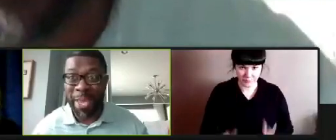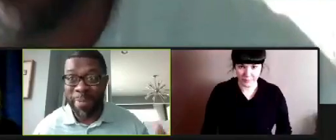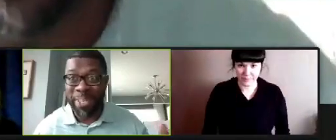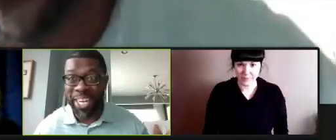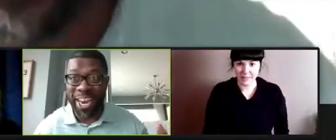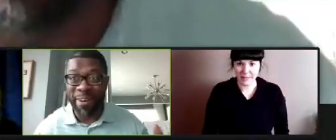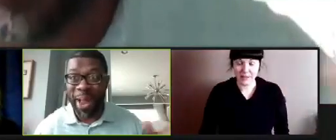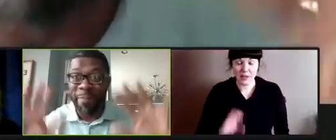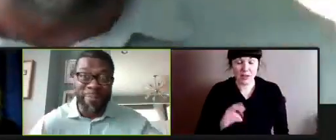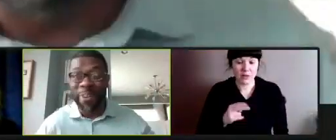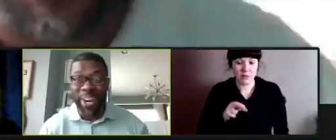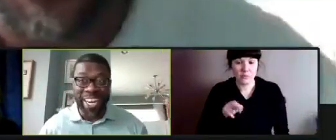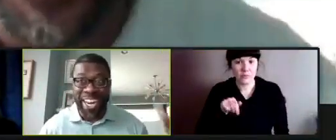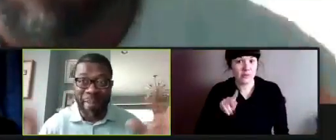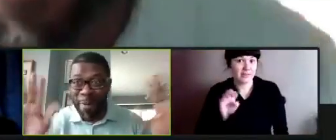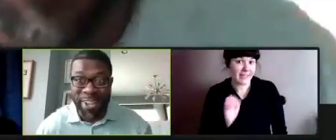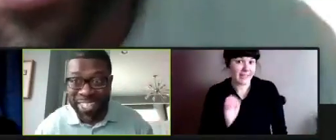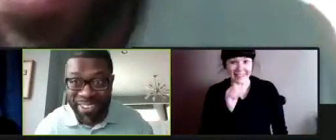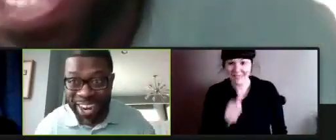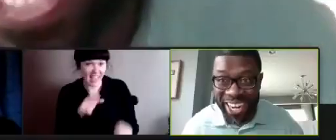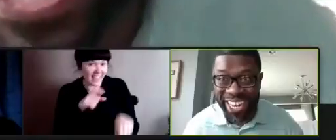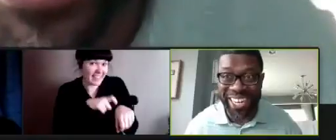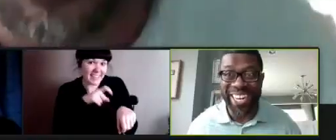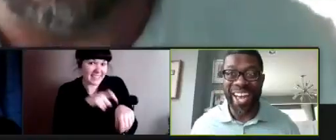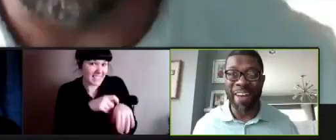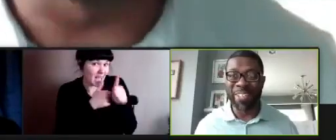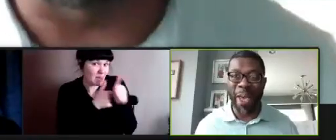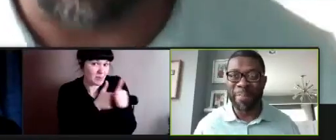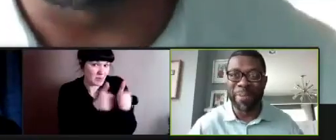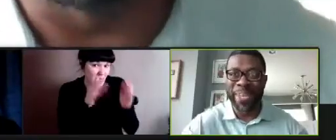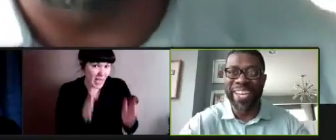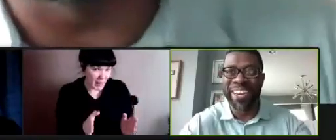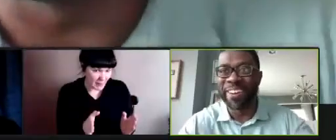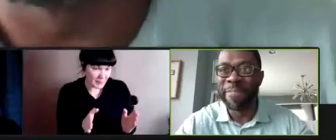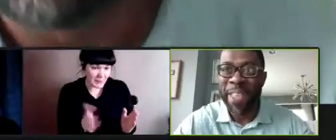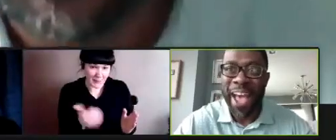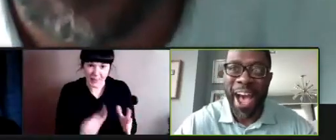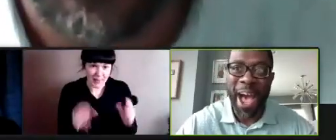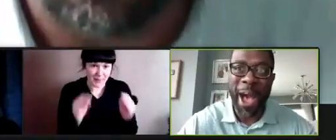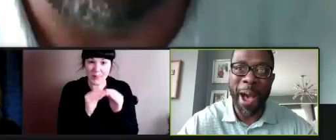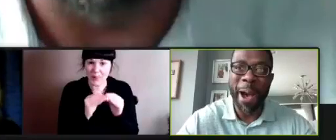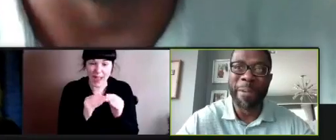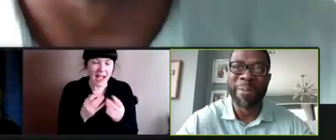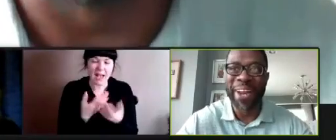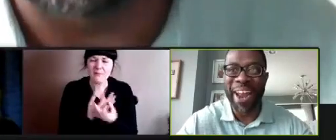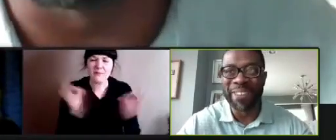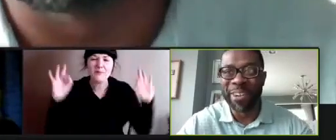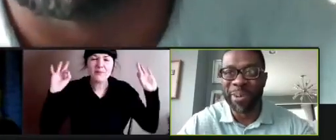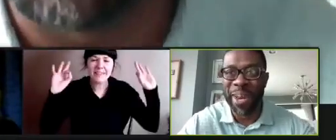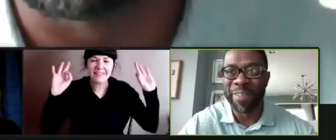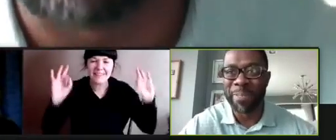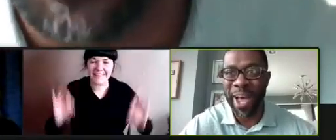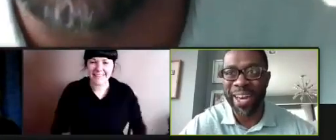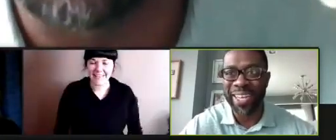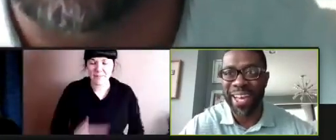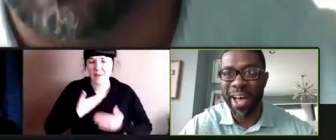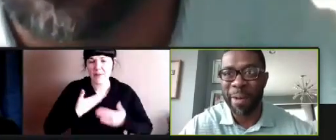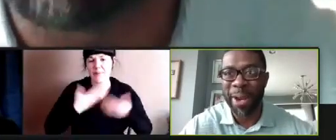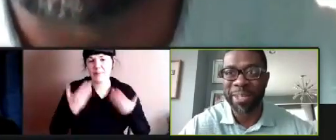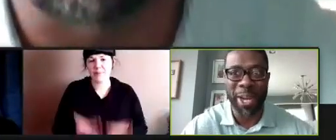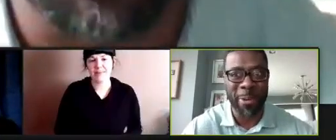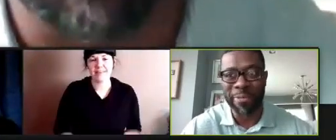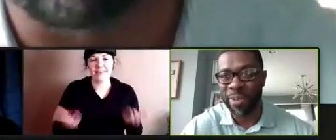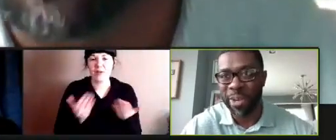out from the timekeeping jail. I'm free. I'm on the screen. I'm so happy to be here. Good afternoon,